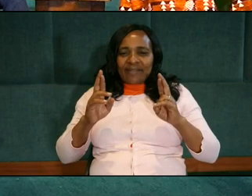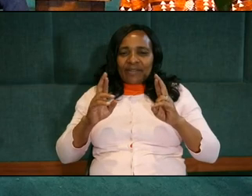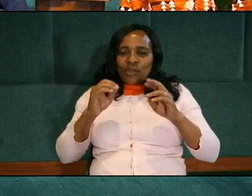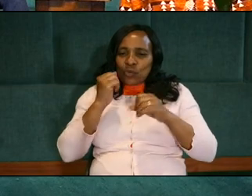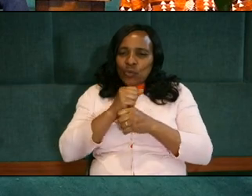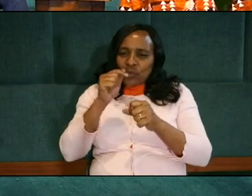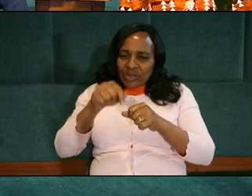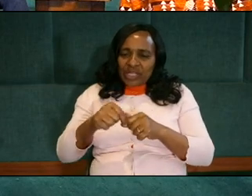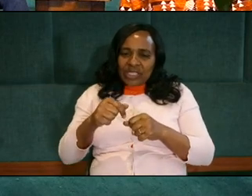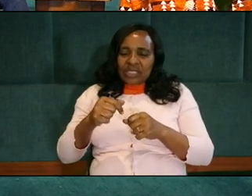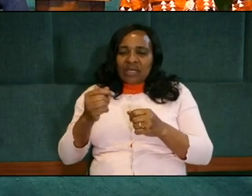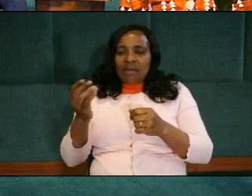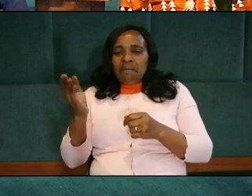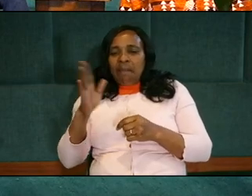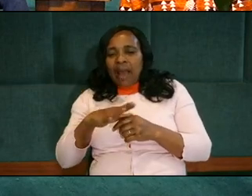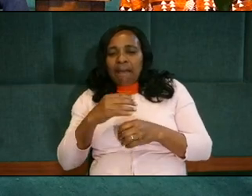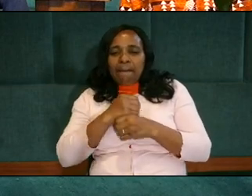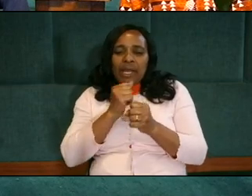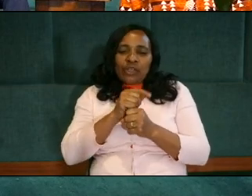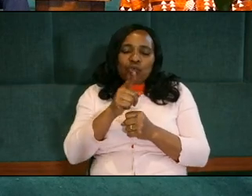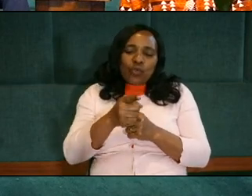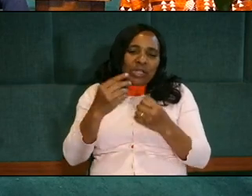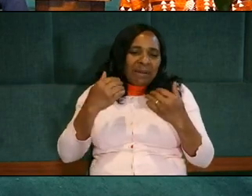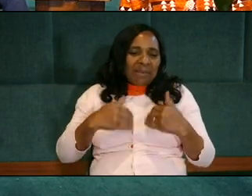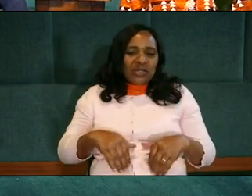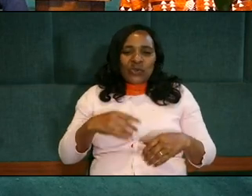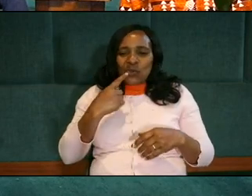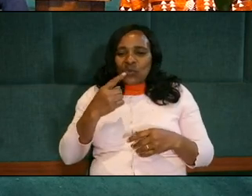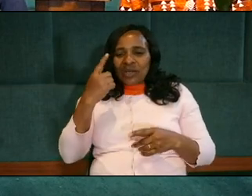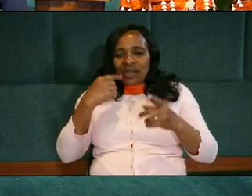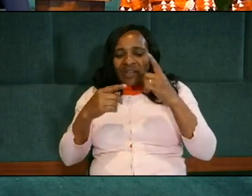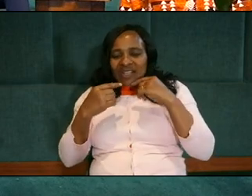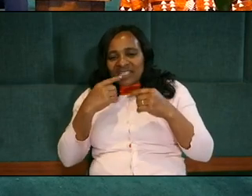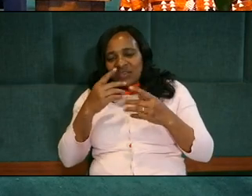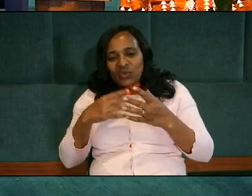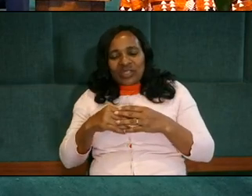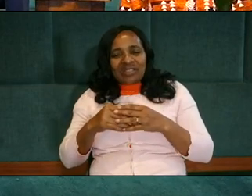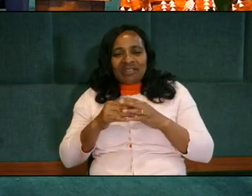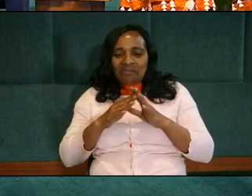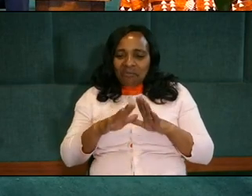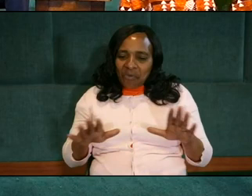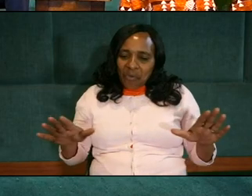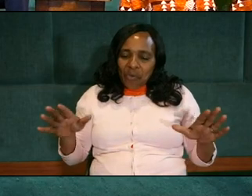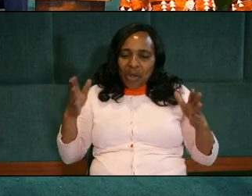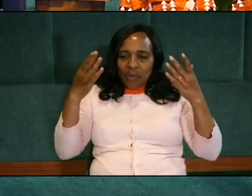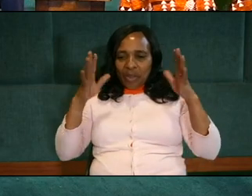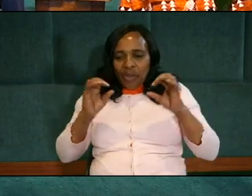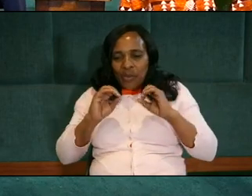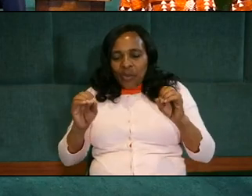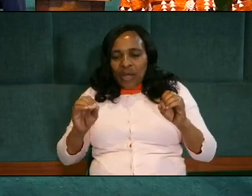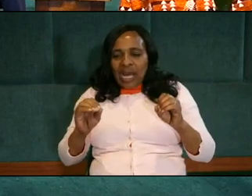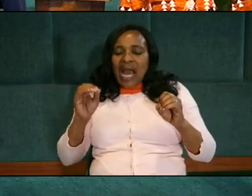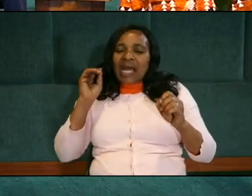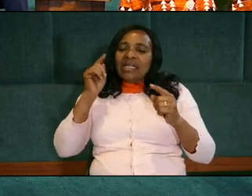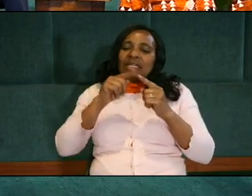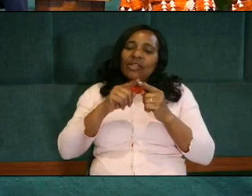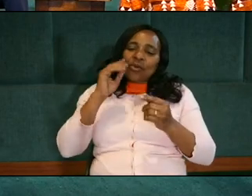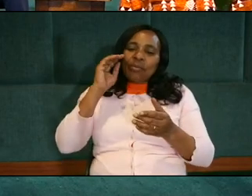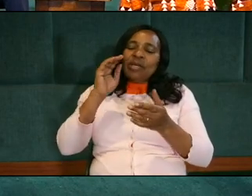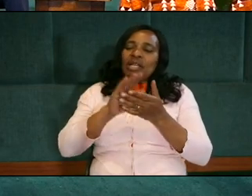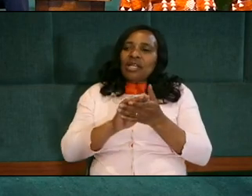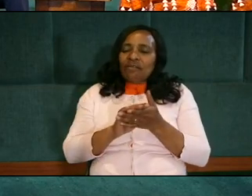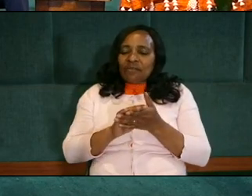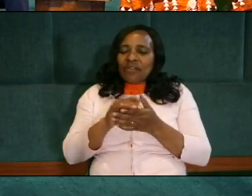can do this, we can do this. Paka, she makes you the person who you are just crying, you are just on the floor, you don't know what to do. Paka, she makes you believe